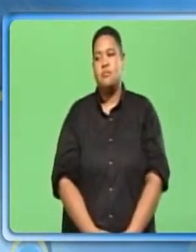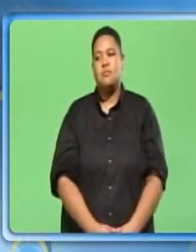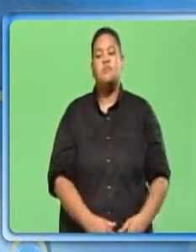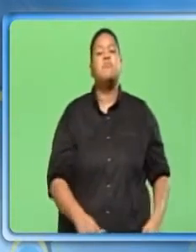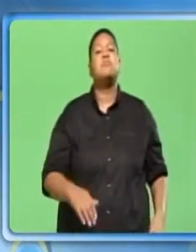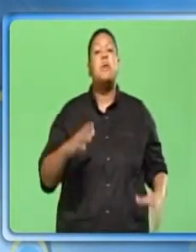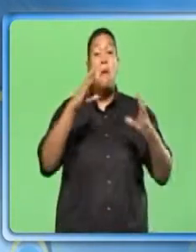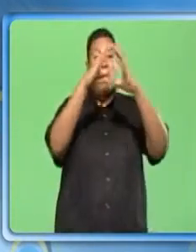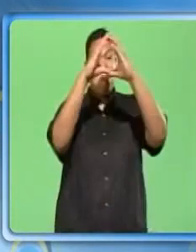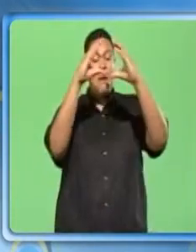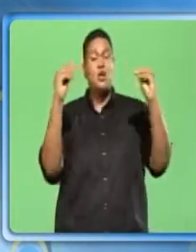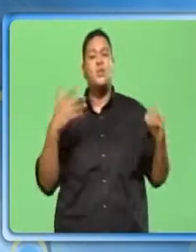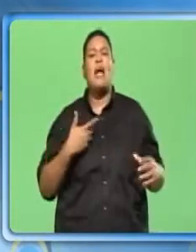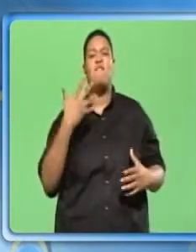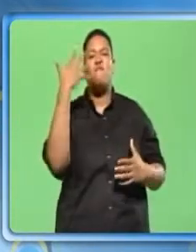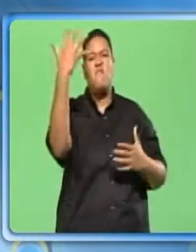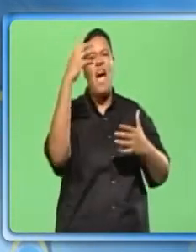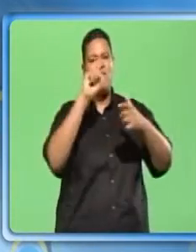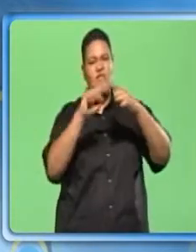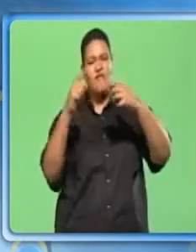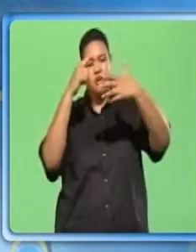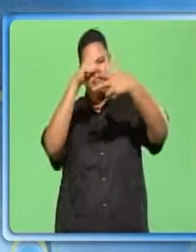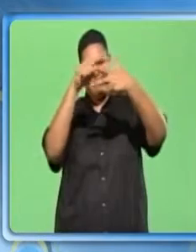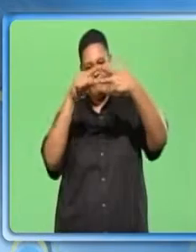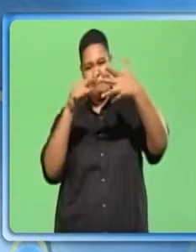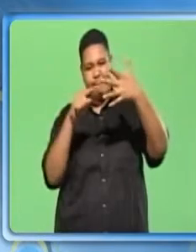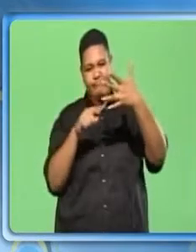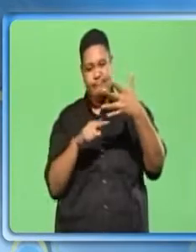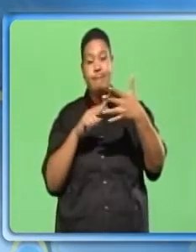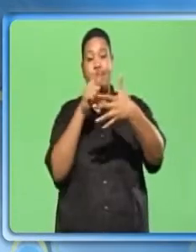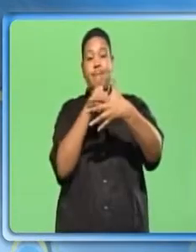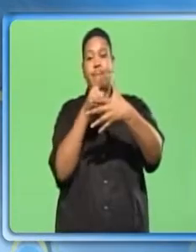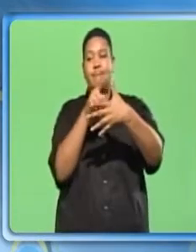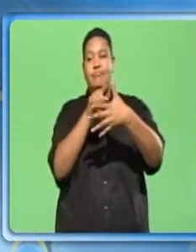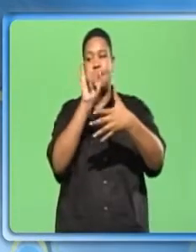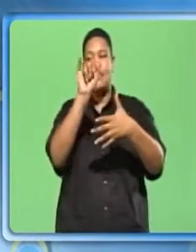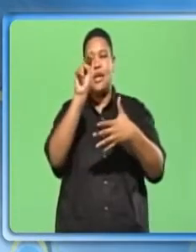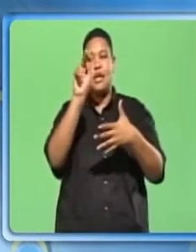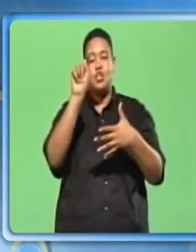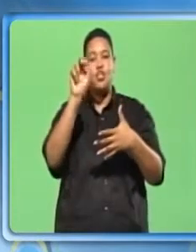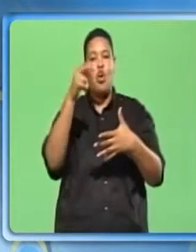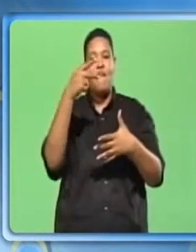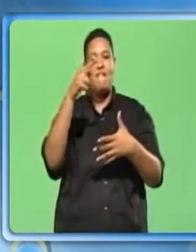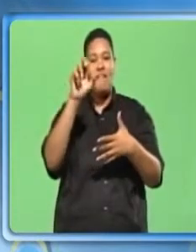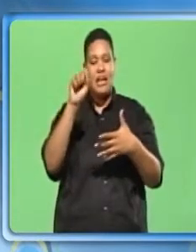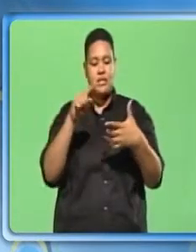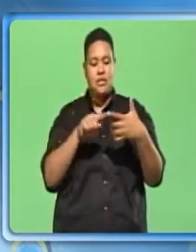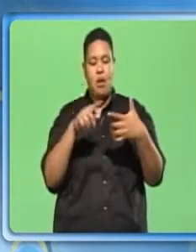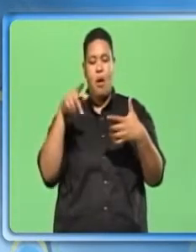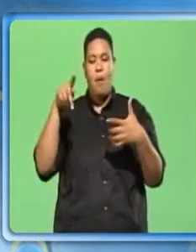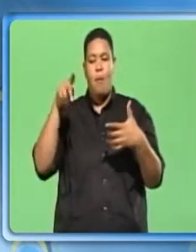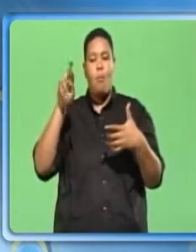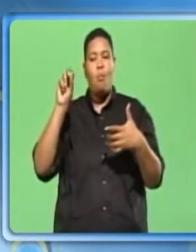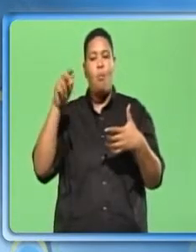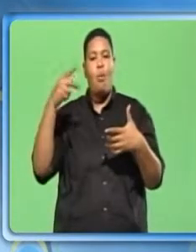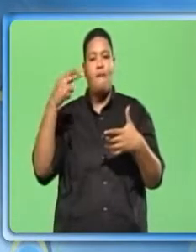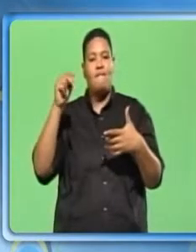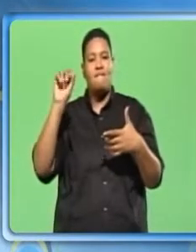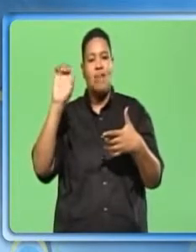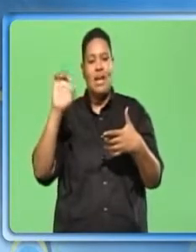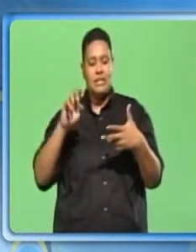Mitosis occurs in 5 stages. These are interphase, prophase,